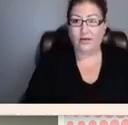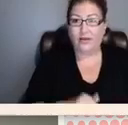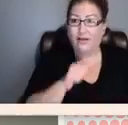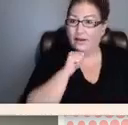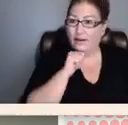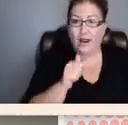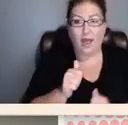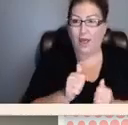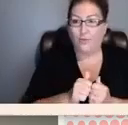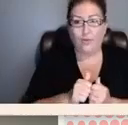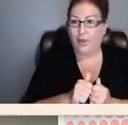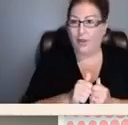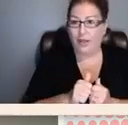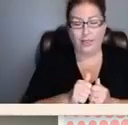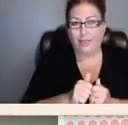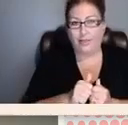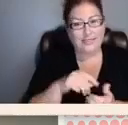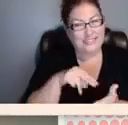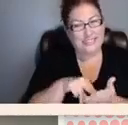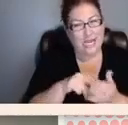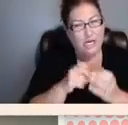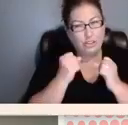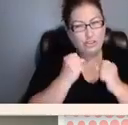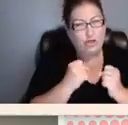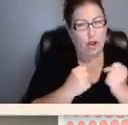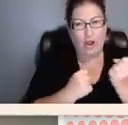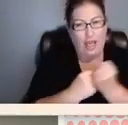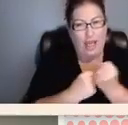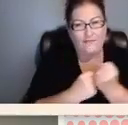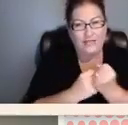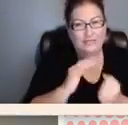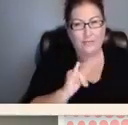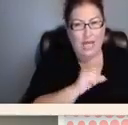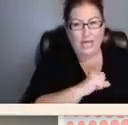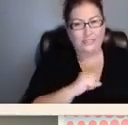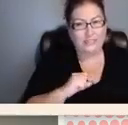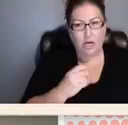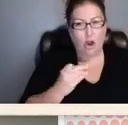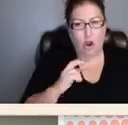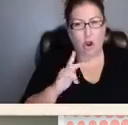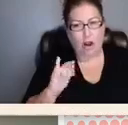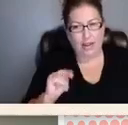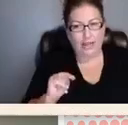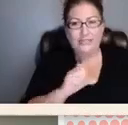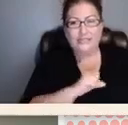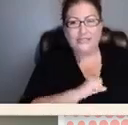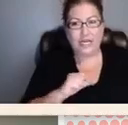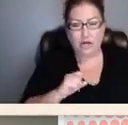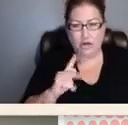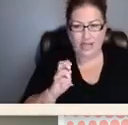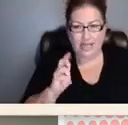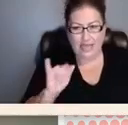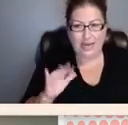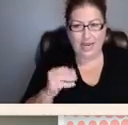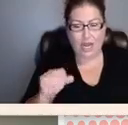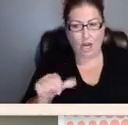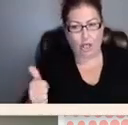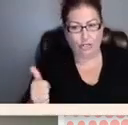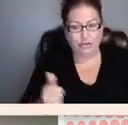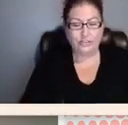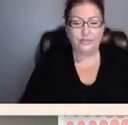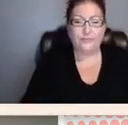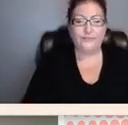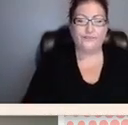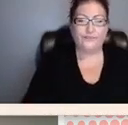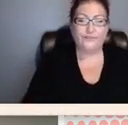notwithstanding strong advocacy by Senator Harkin, Senator Kennedy, and others.